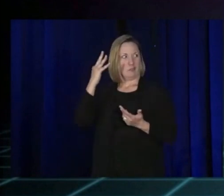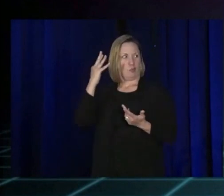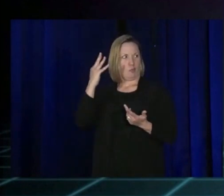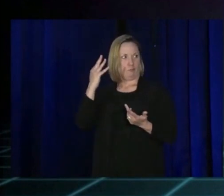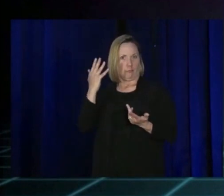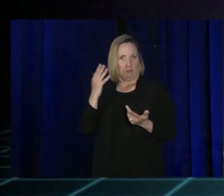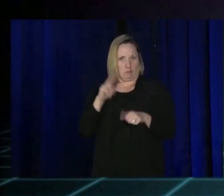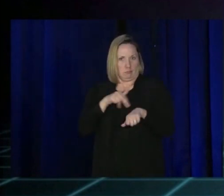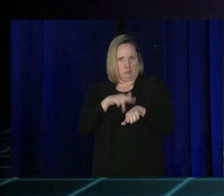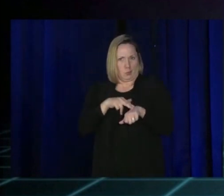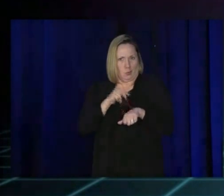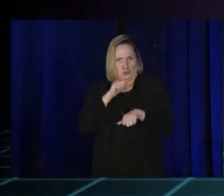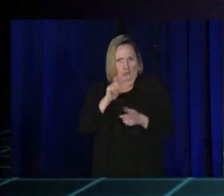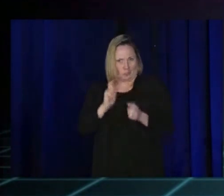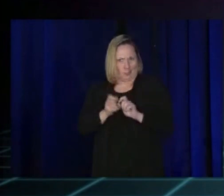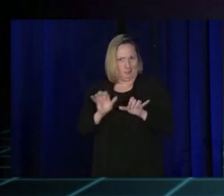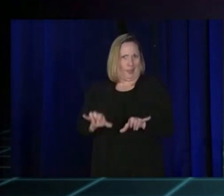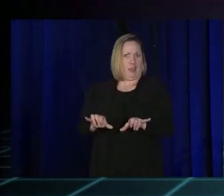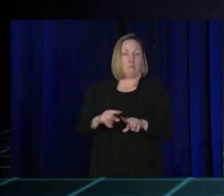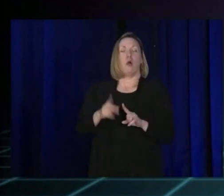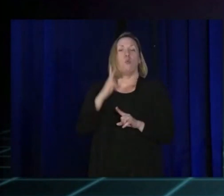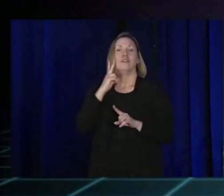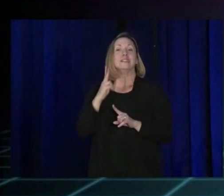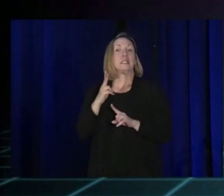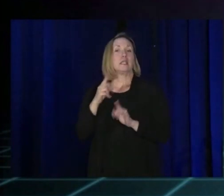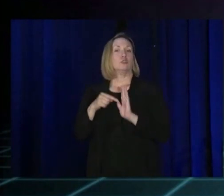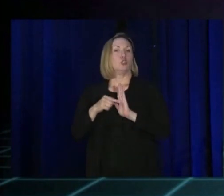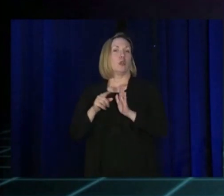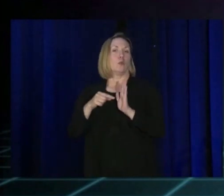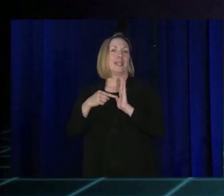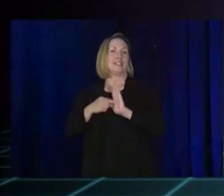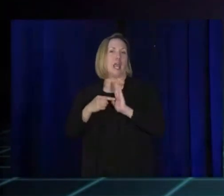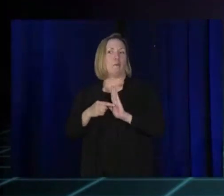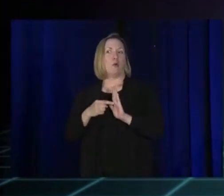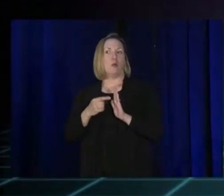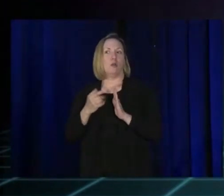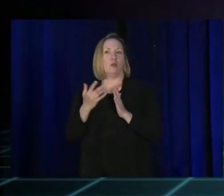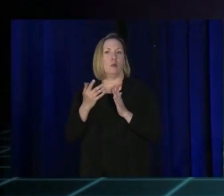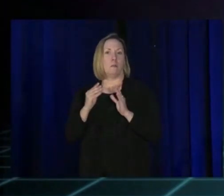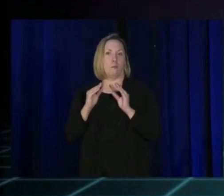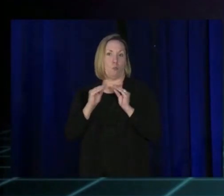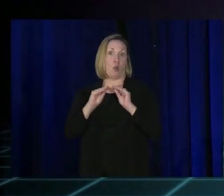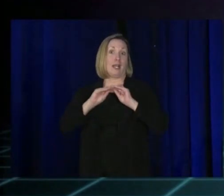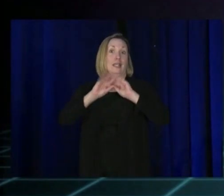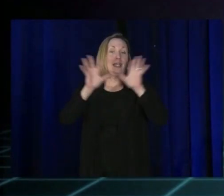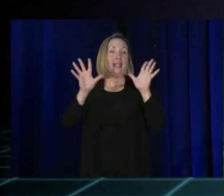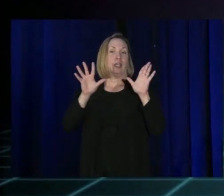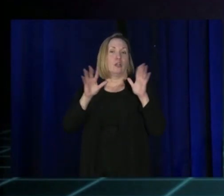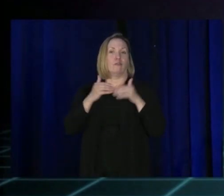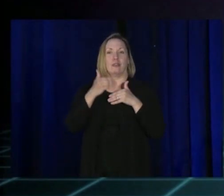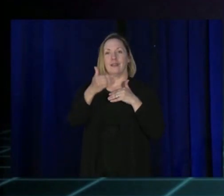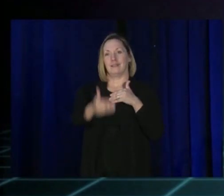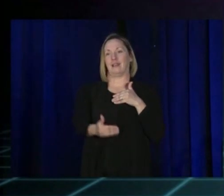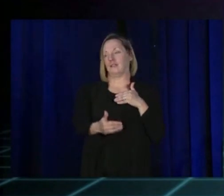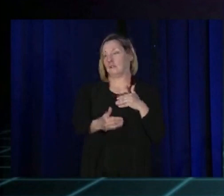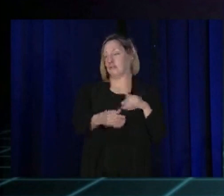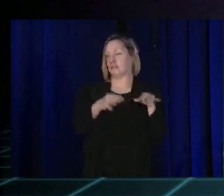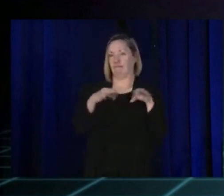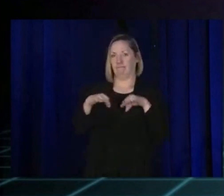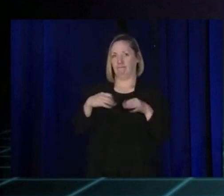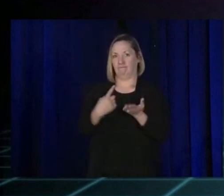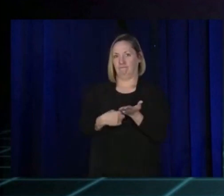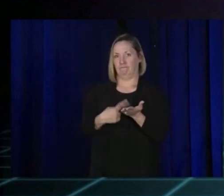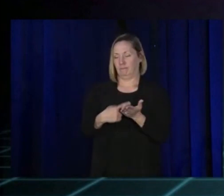But we'll see an example of why that makes sense when we go to the next one. So